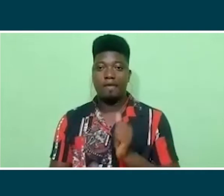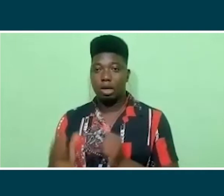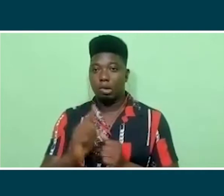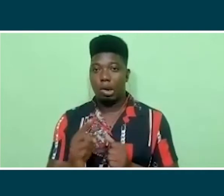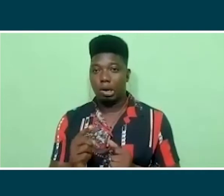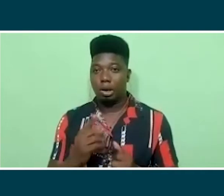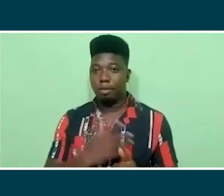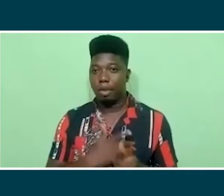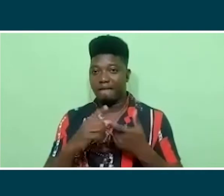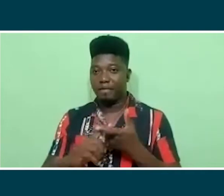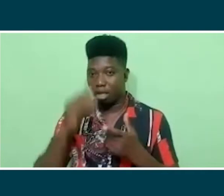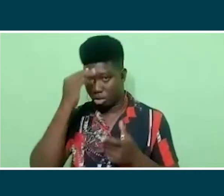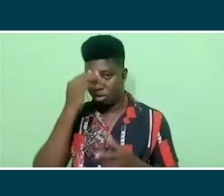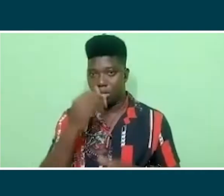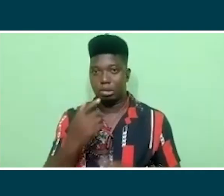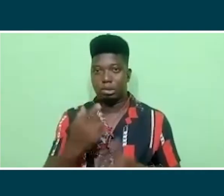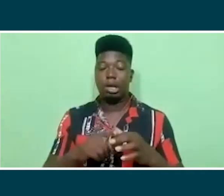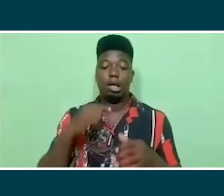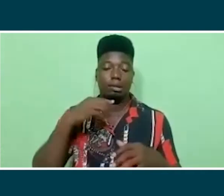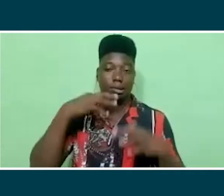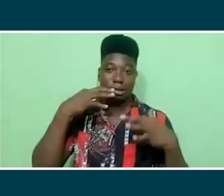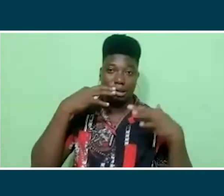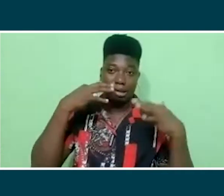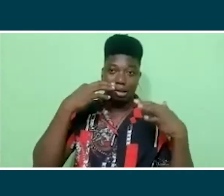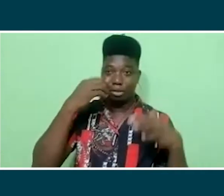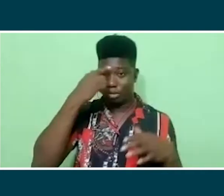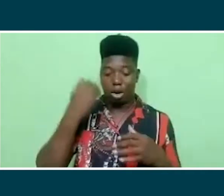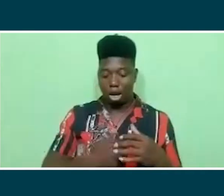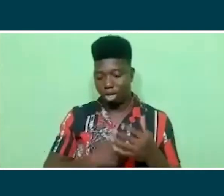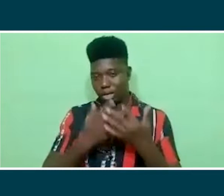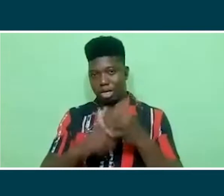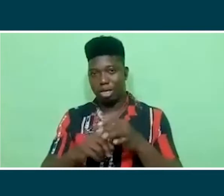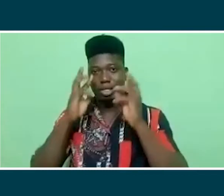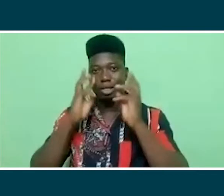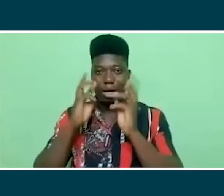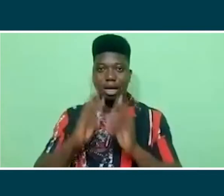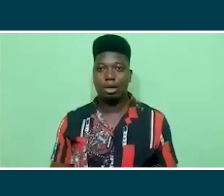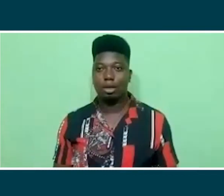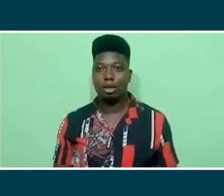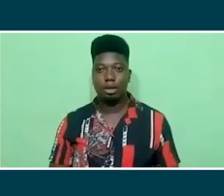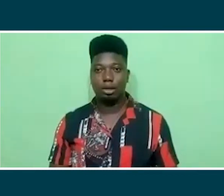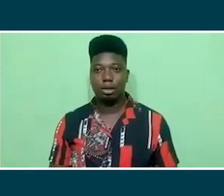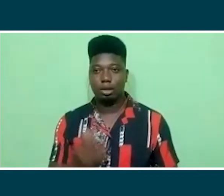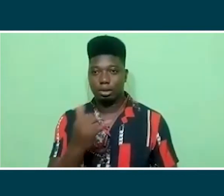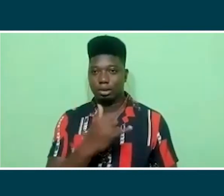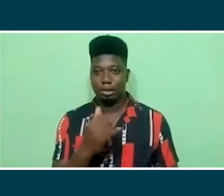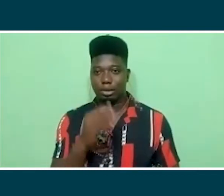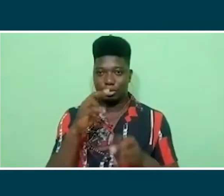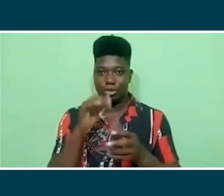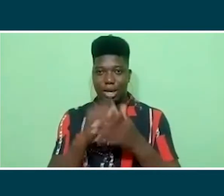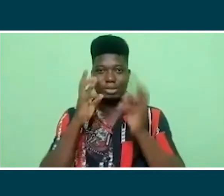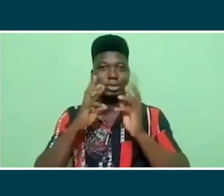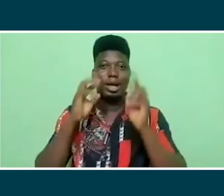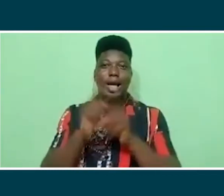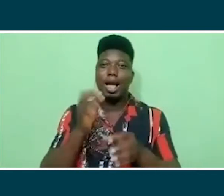they started laughing at me because I started crying. Then they were like, look at you, you're crying as if you're not a man. You need to